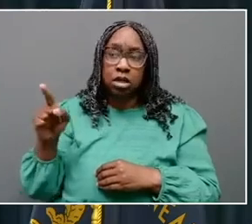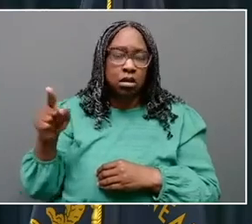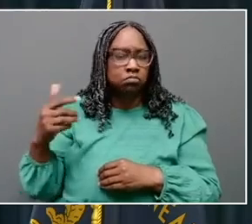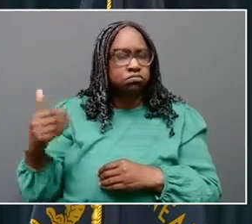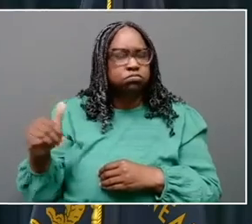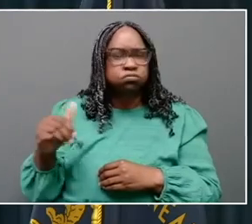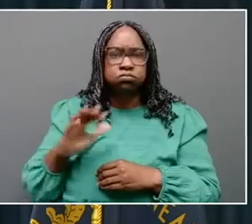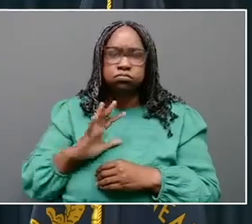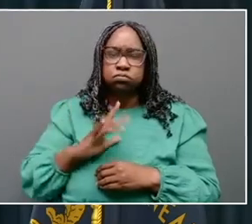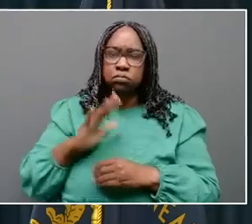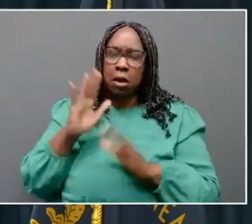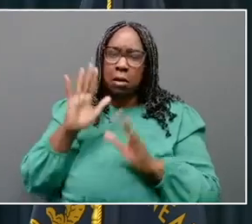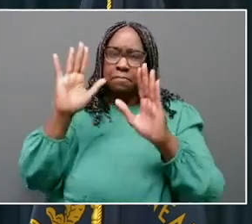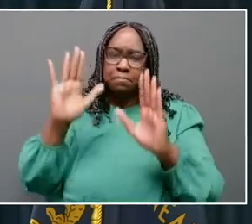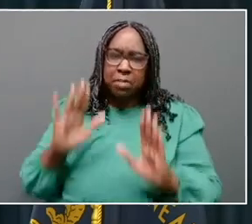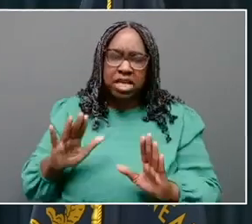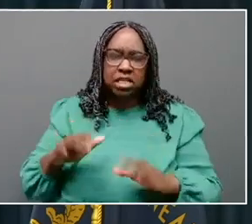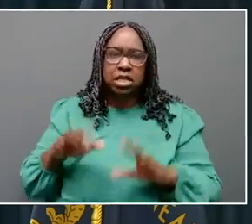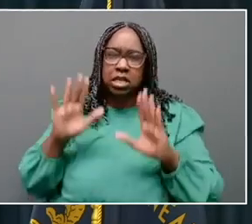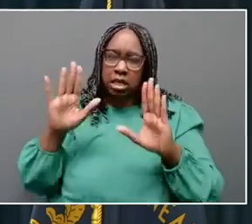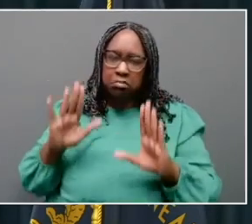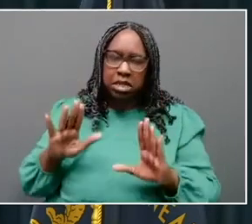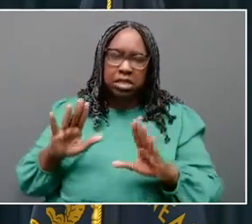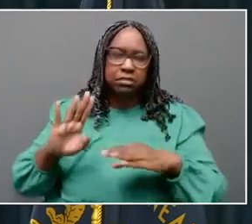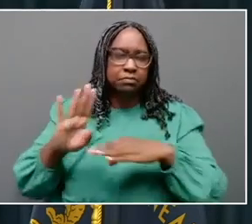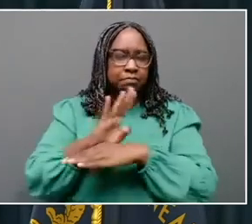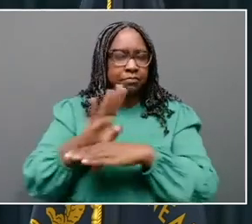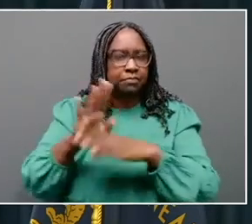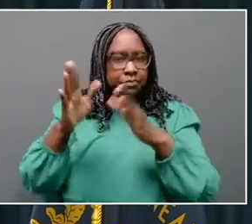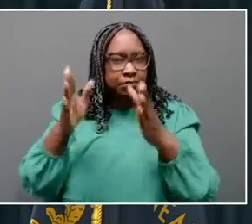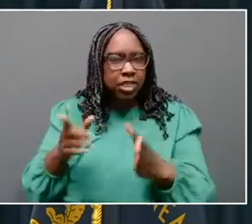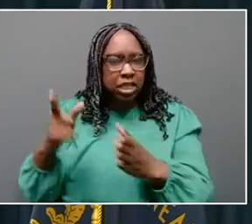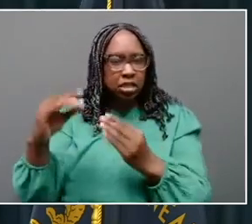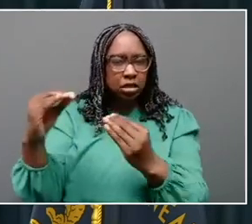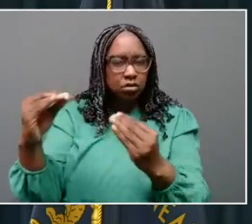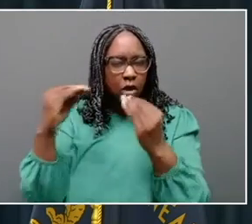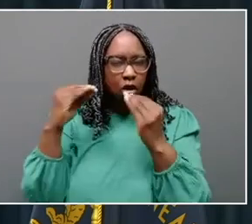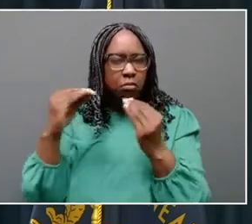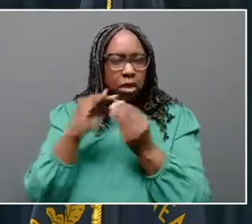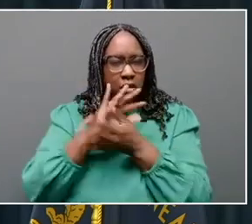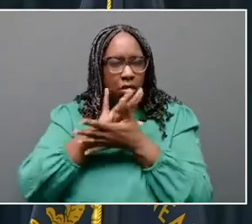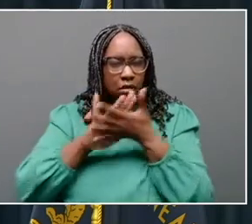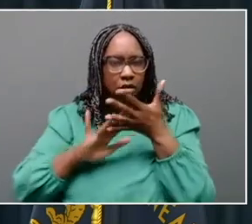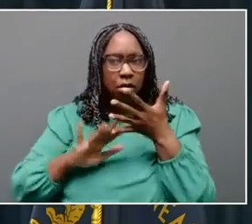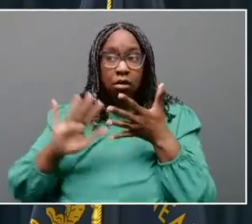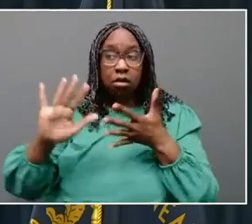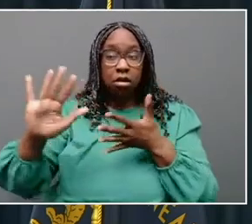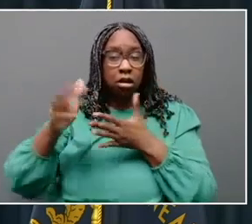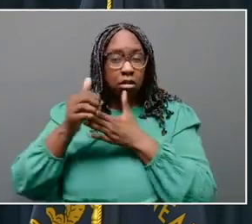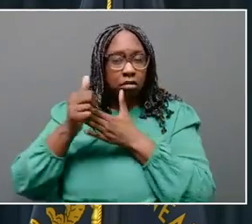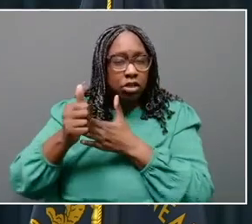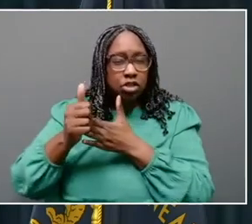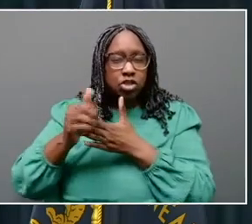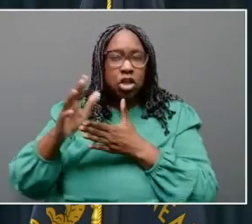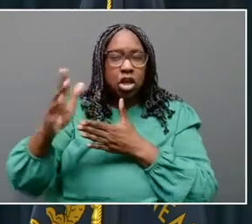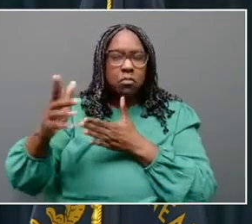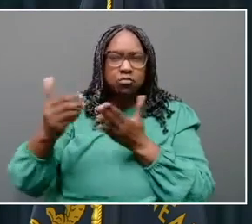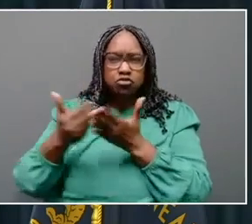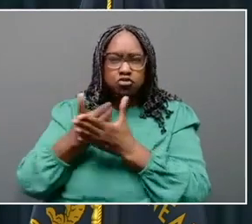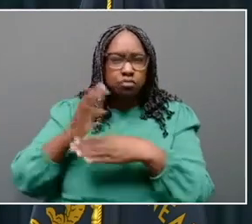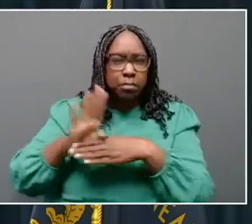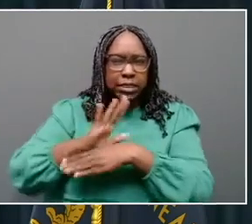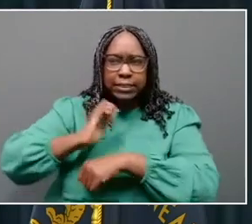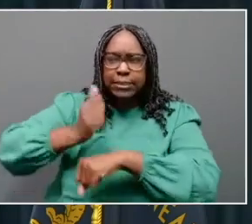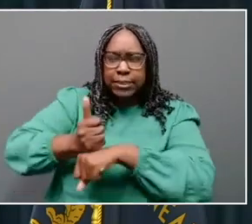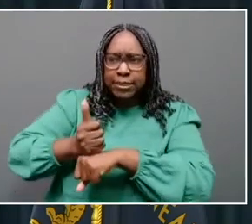entrepreneur who has taught me so much. It is his style of compassionate leadership and entrepreneurship shaped in a way to benefit